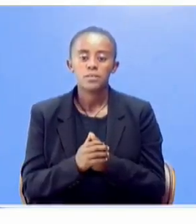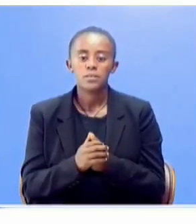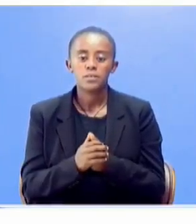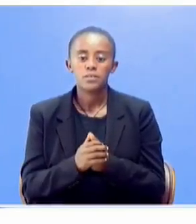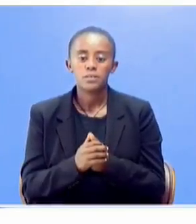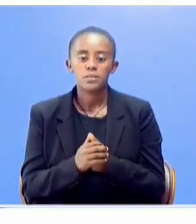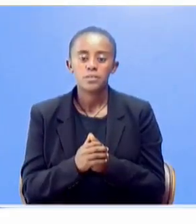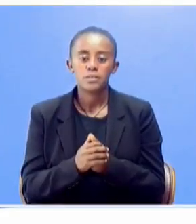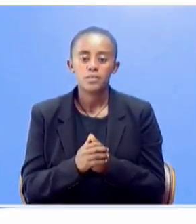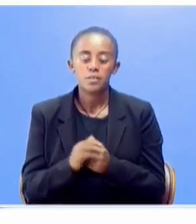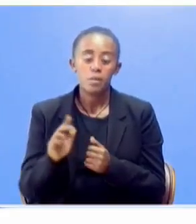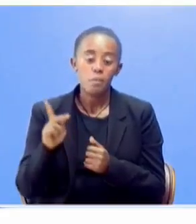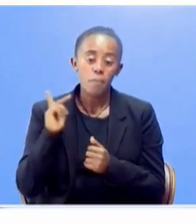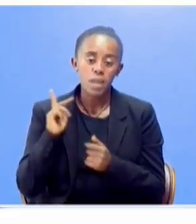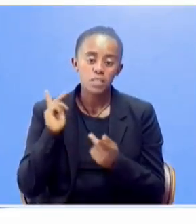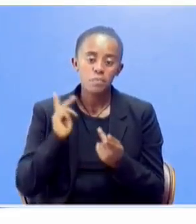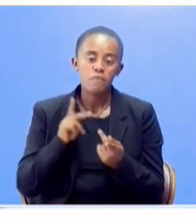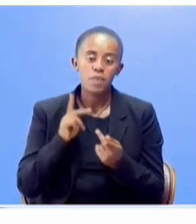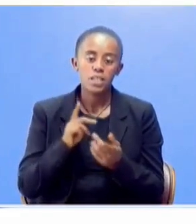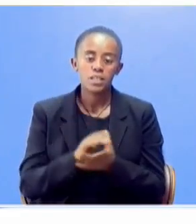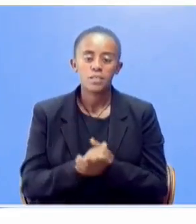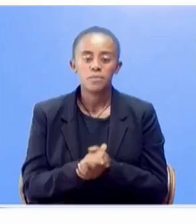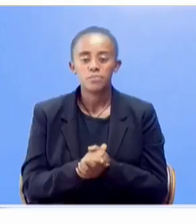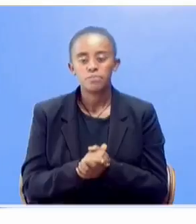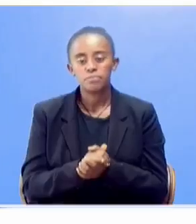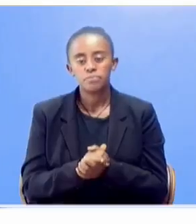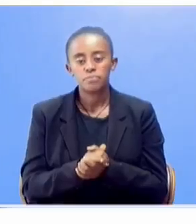past perfect.